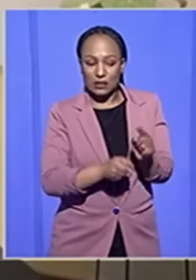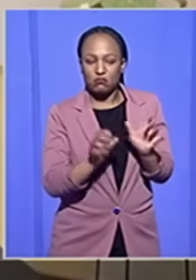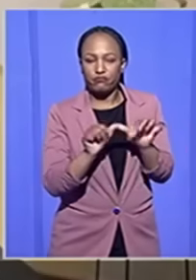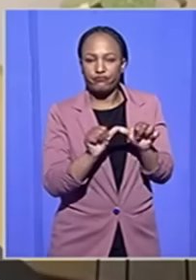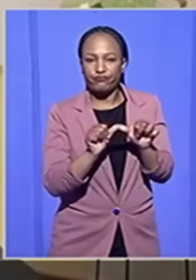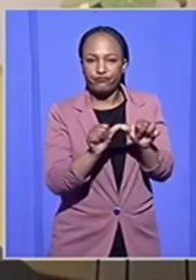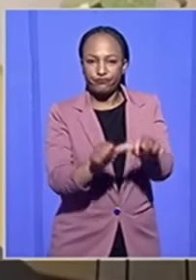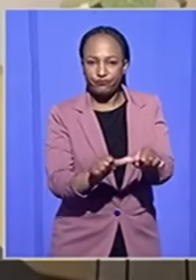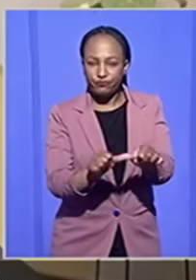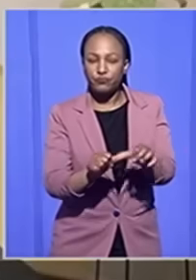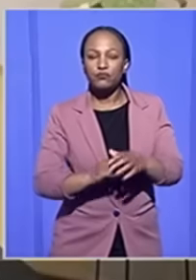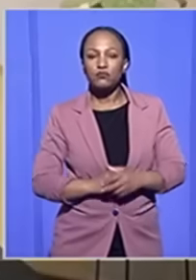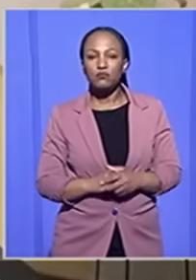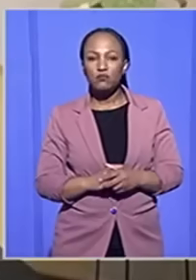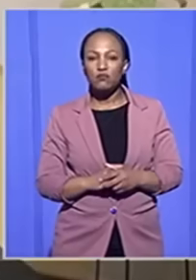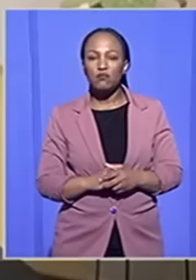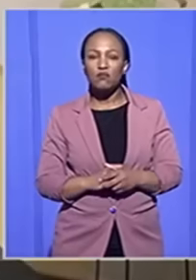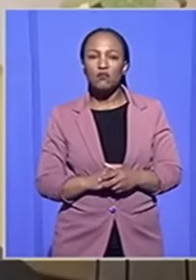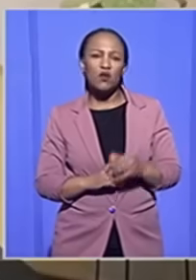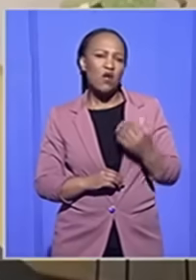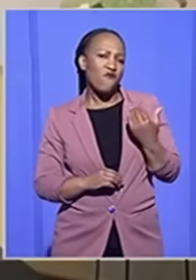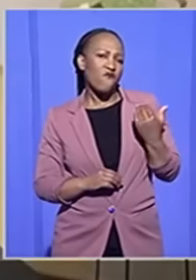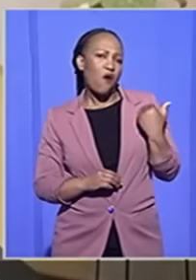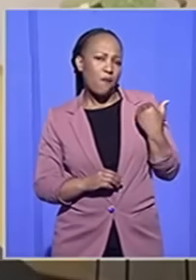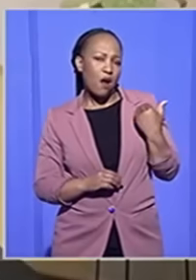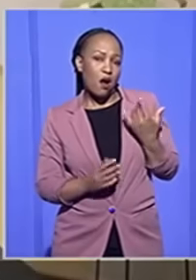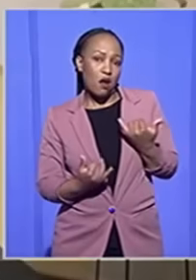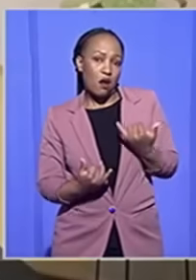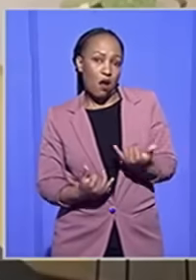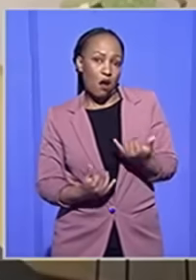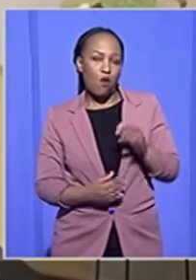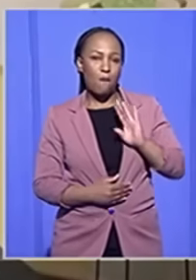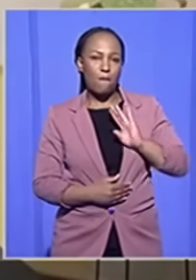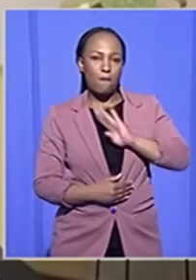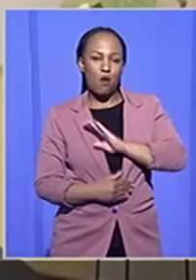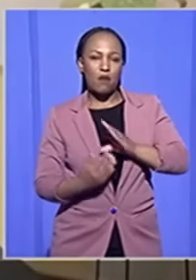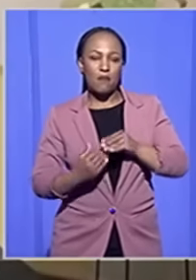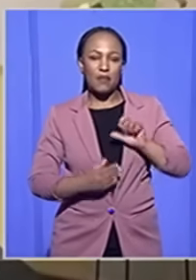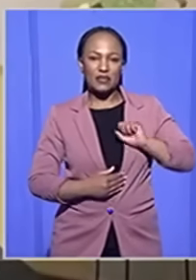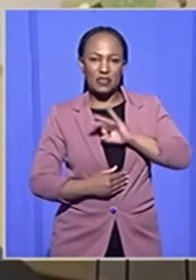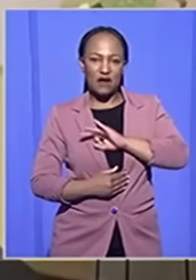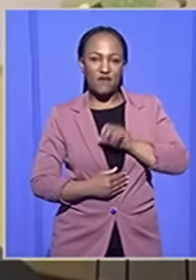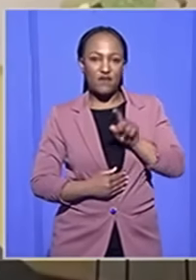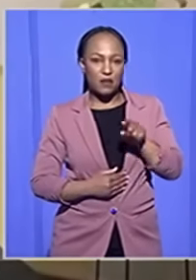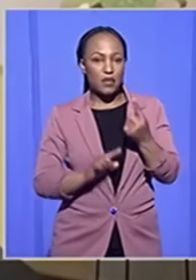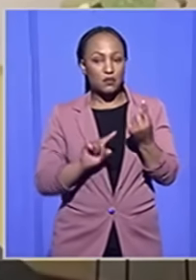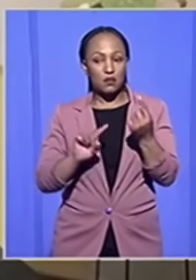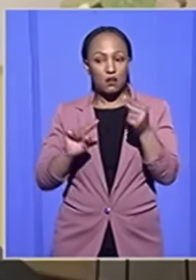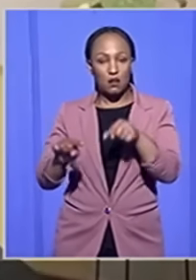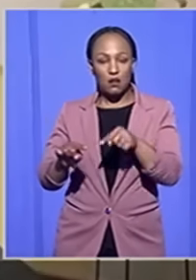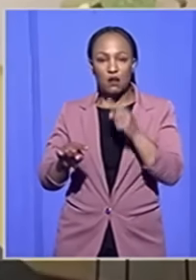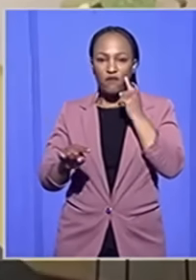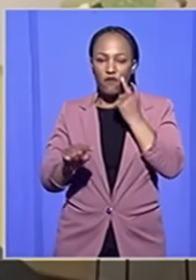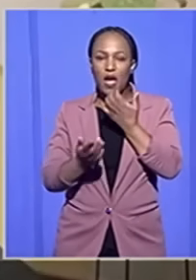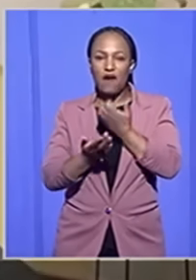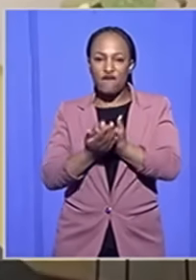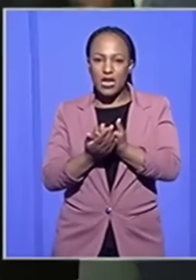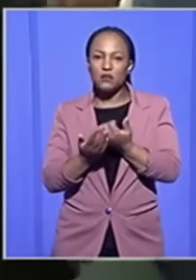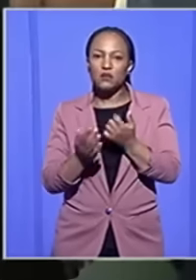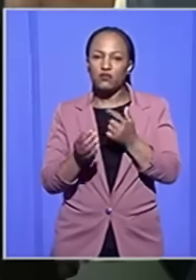there are former and current board members or staff who need to appear before the committee, they will either be invited or subpoenaed to